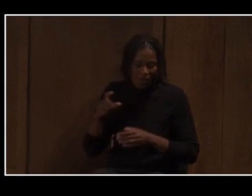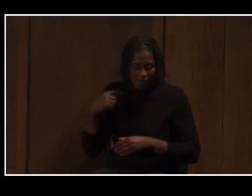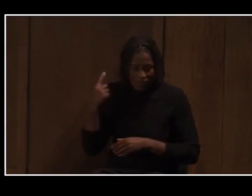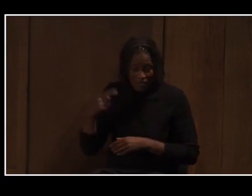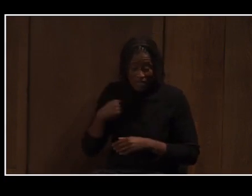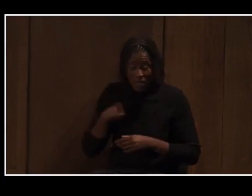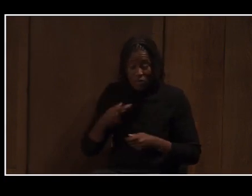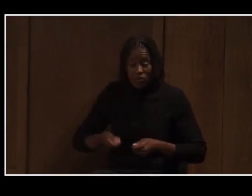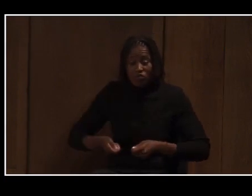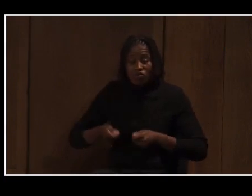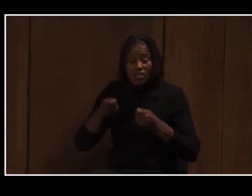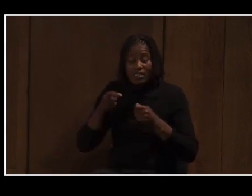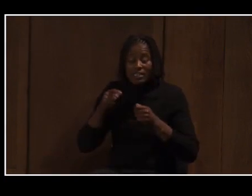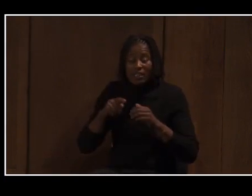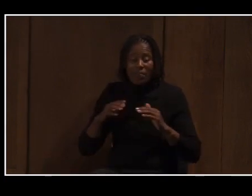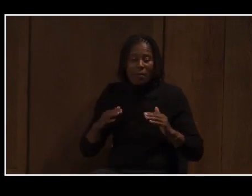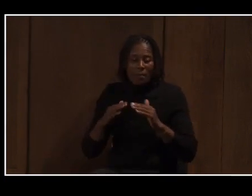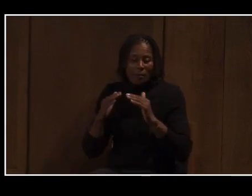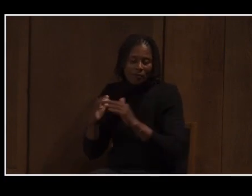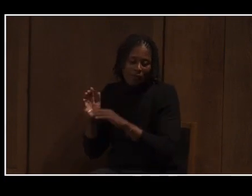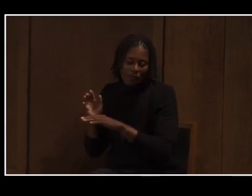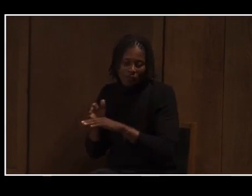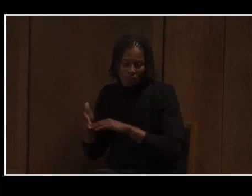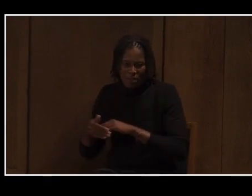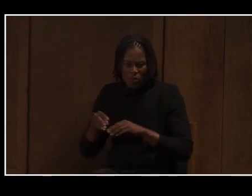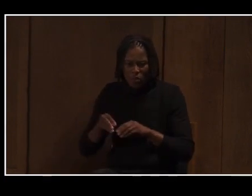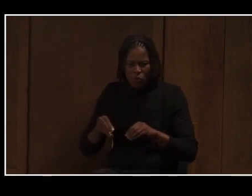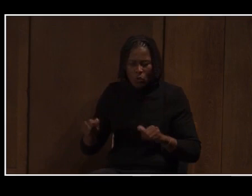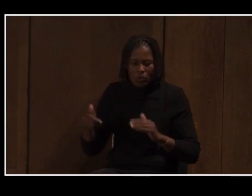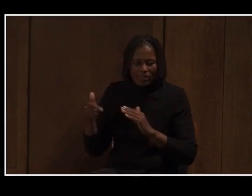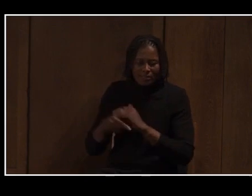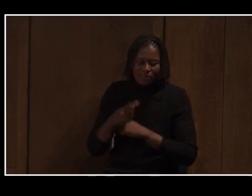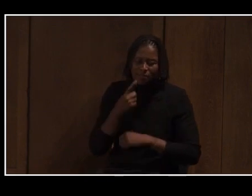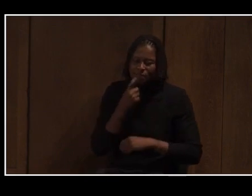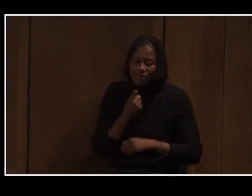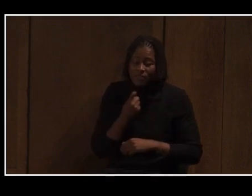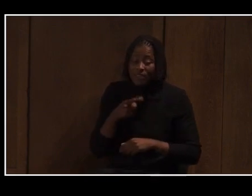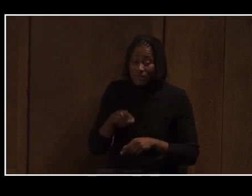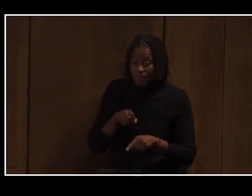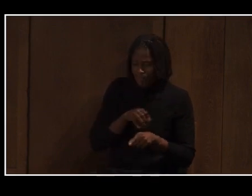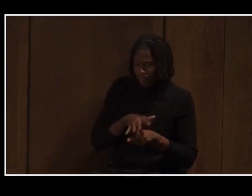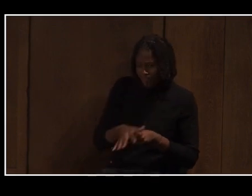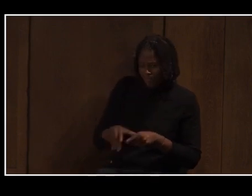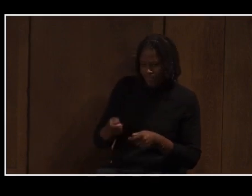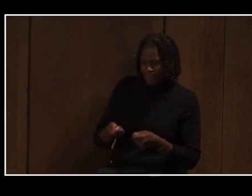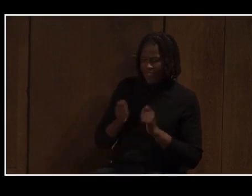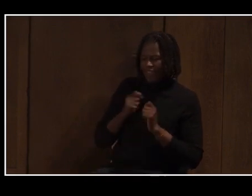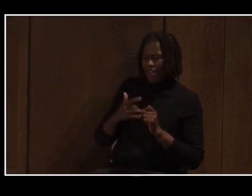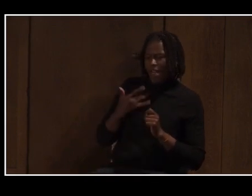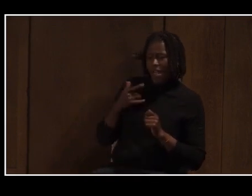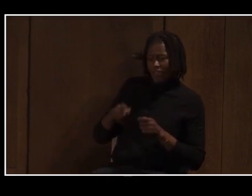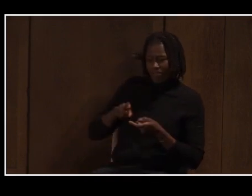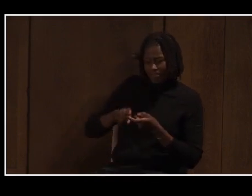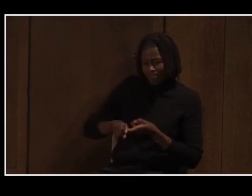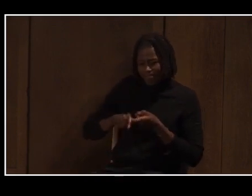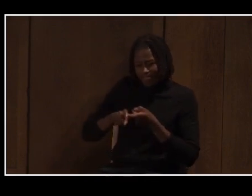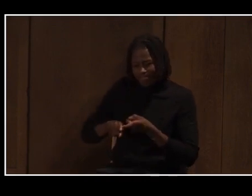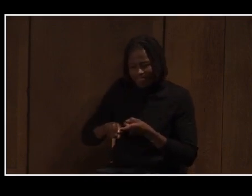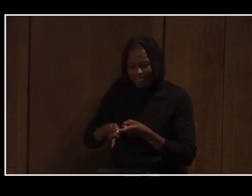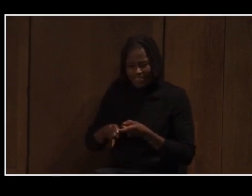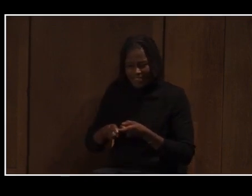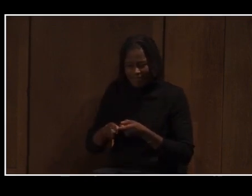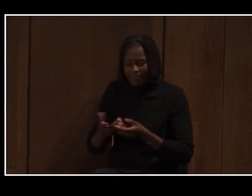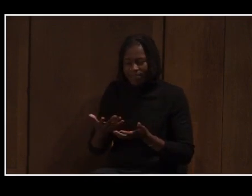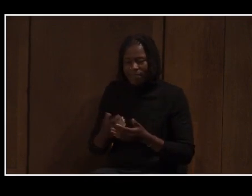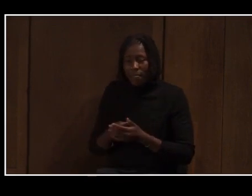of Jamaica where the soil is deep, rich red, and like blood it gives life and it stains. I'm a product of colonization.